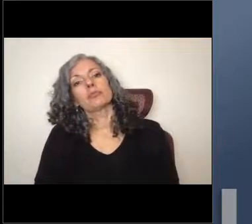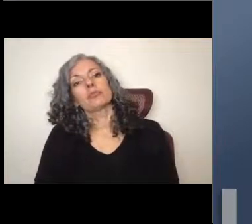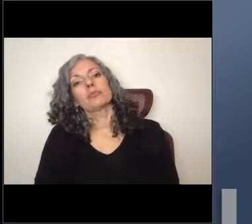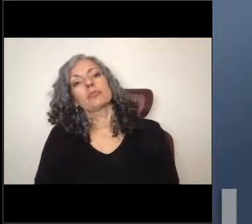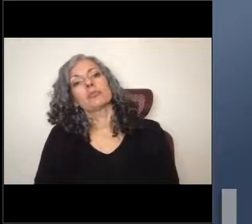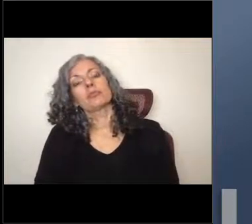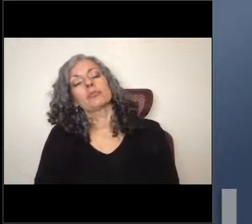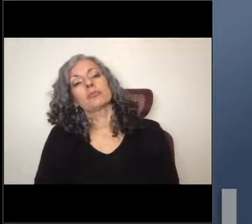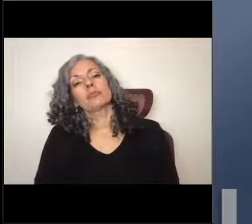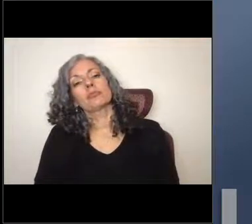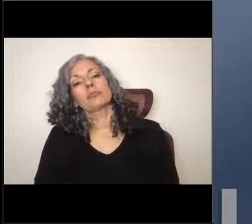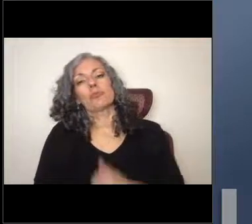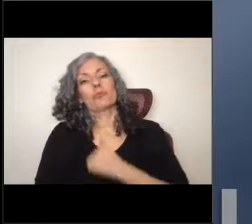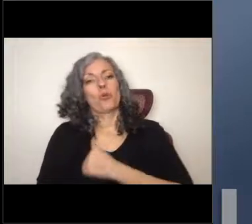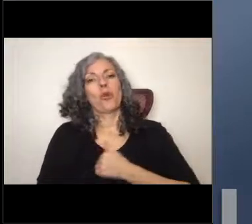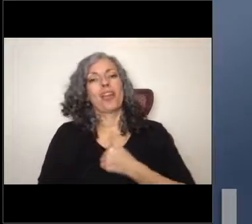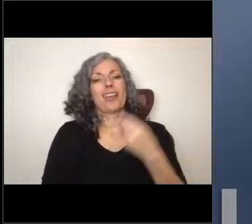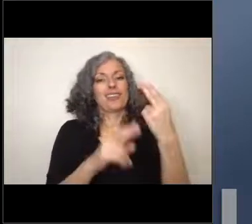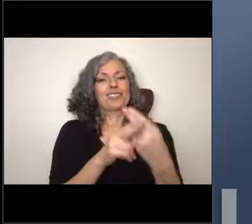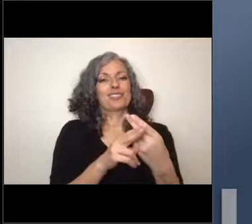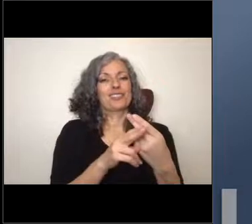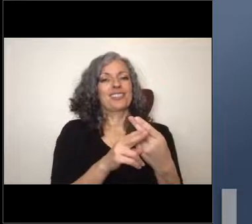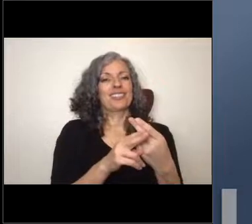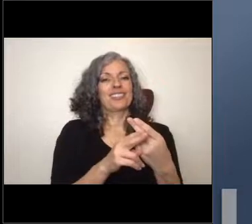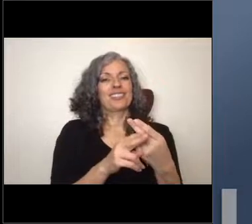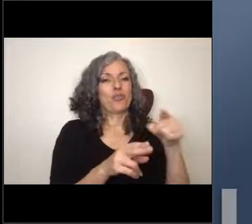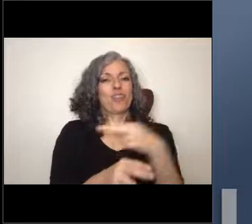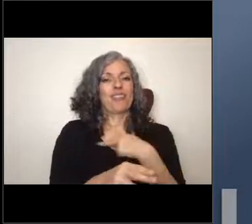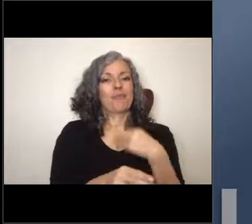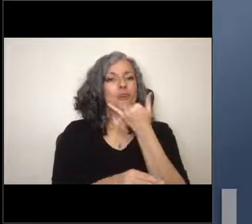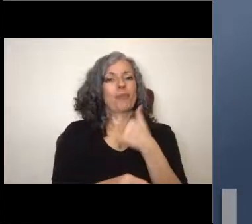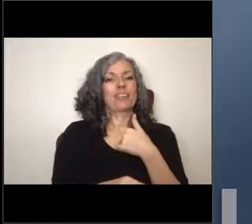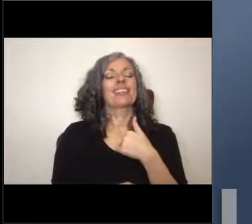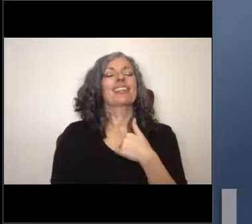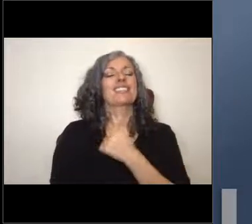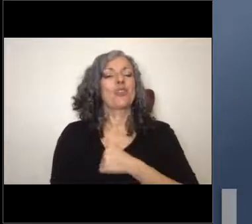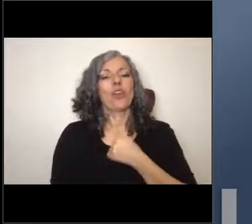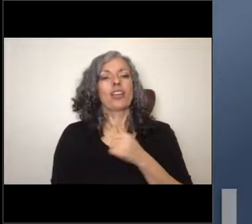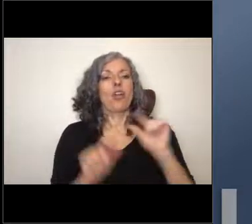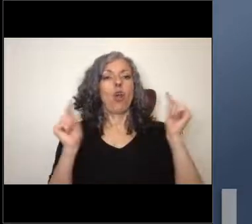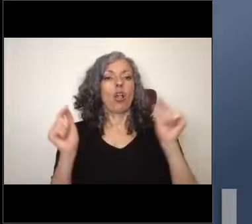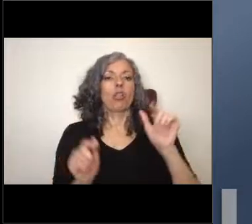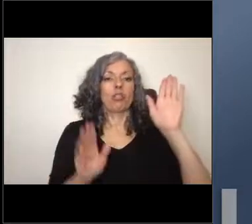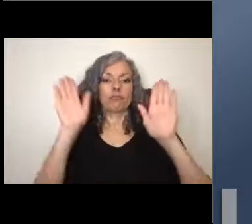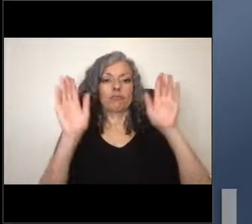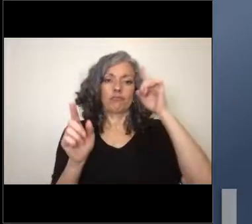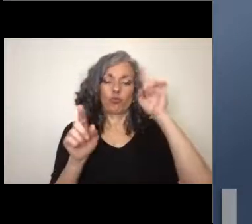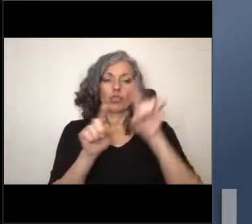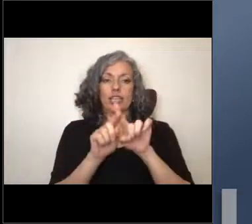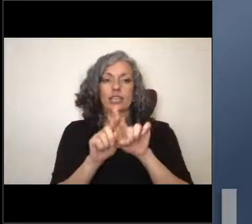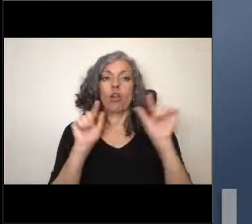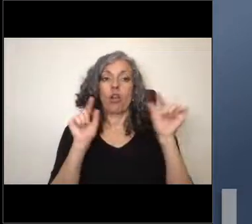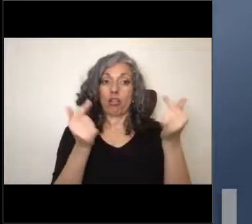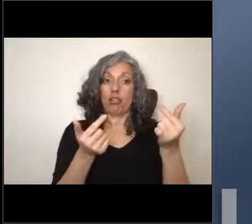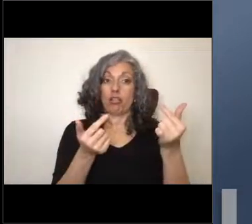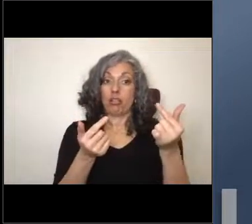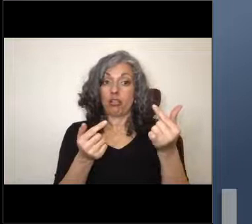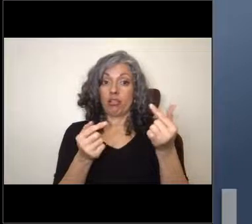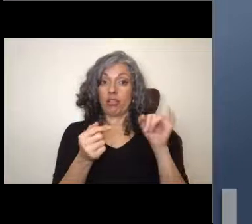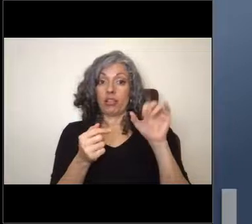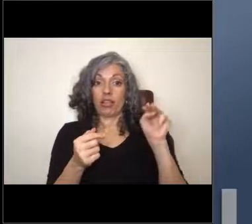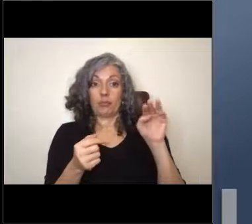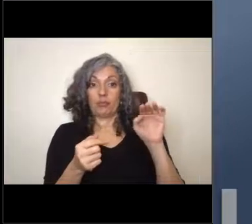apologize. Okay. Thank you. Grisby, Falcone, all those in favor? Aye. Okay, item 97 has